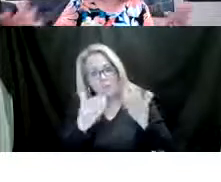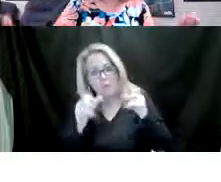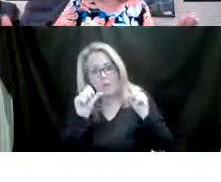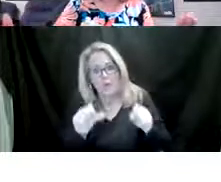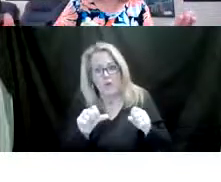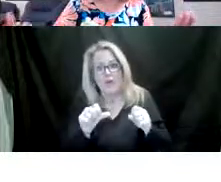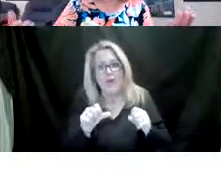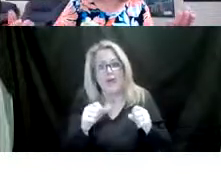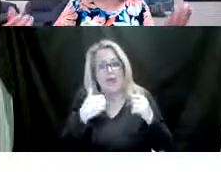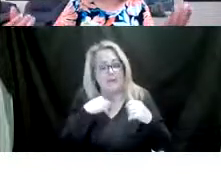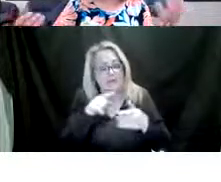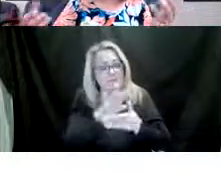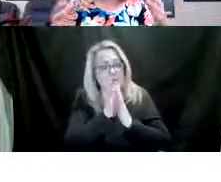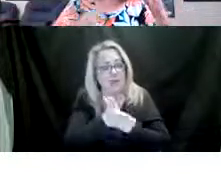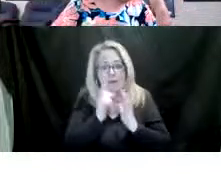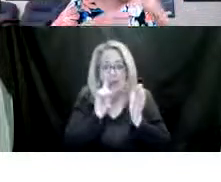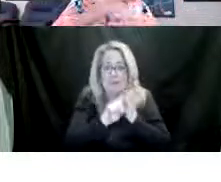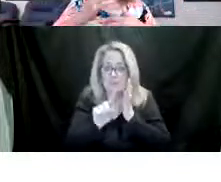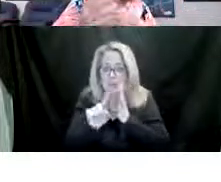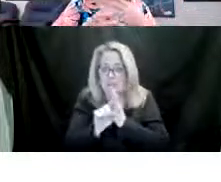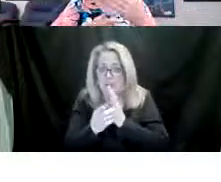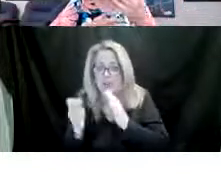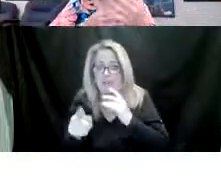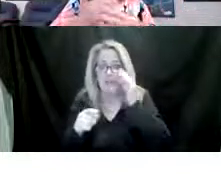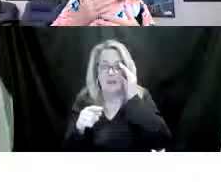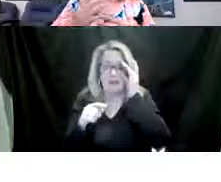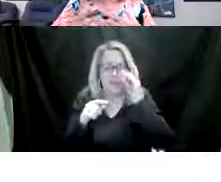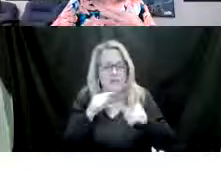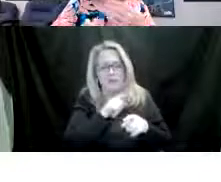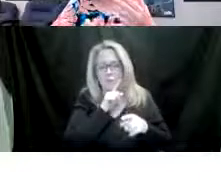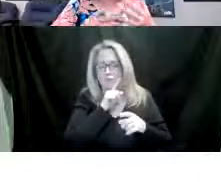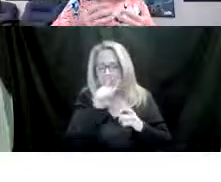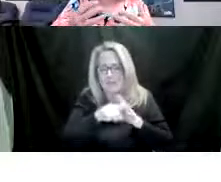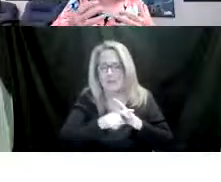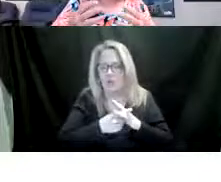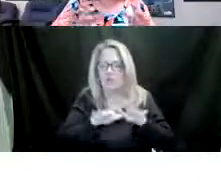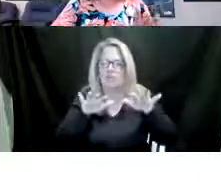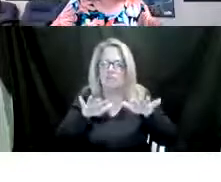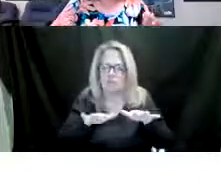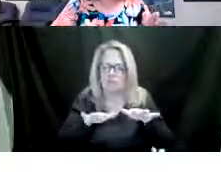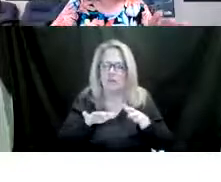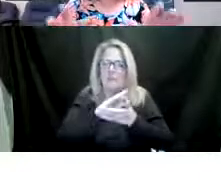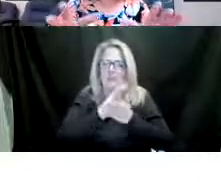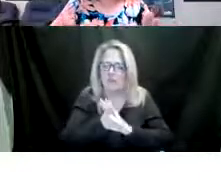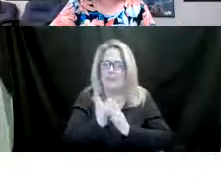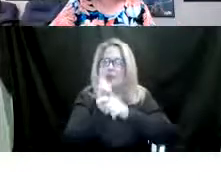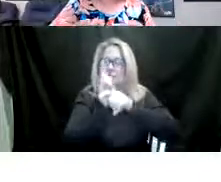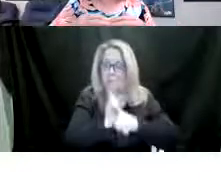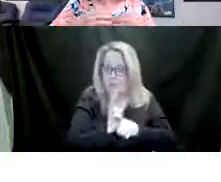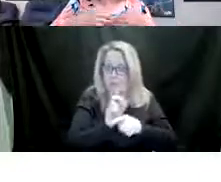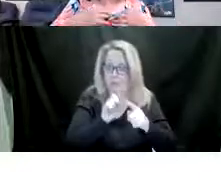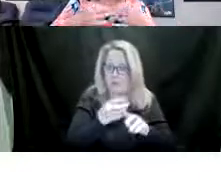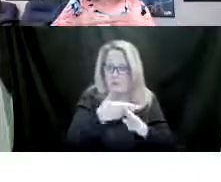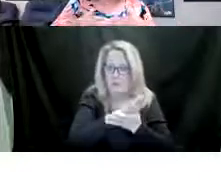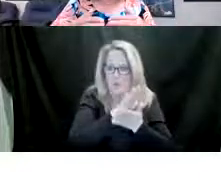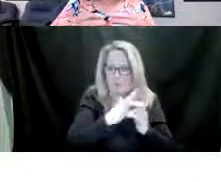actually exploration thing for him. Once he got, and he really, really started settling into the preschool environment, as long as he had some time that